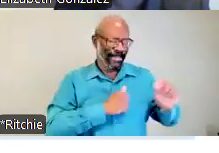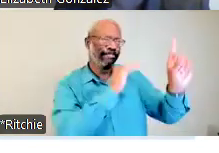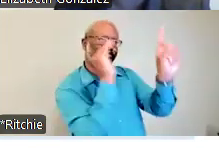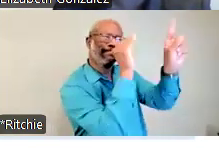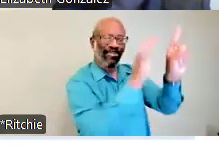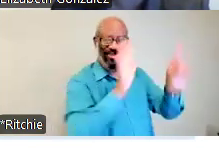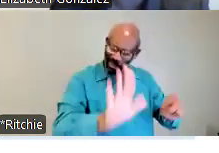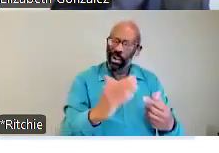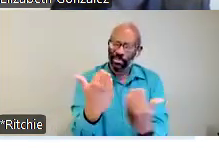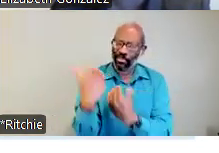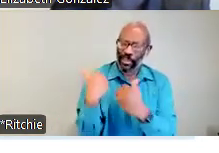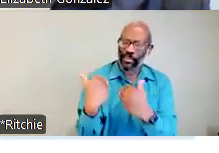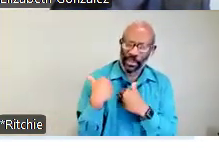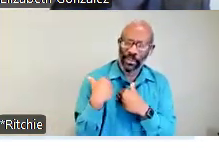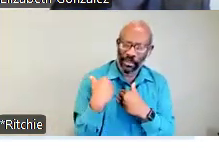your loan.